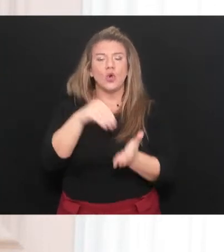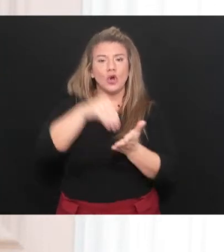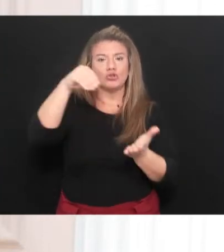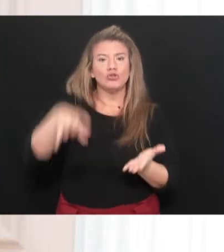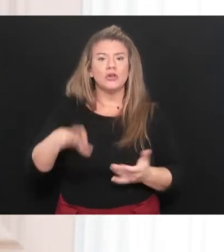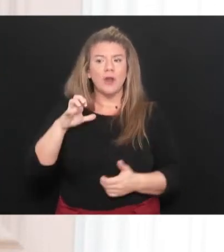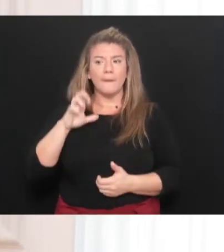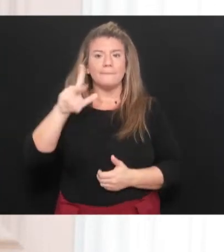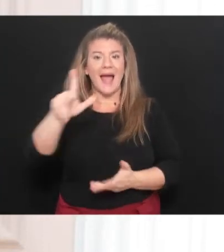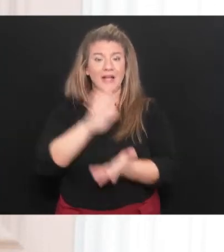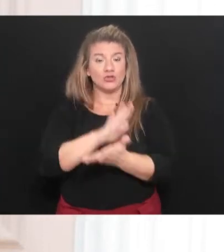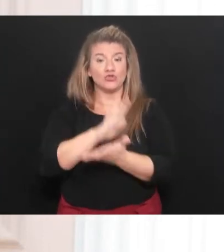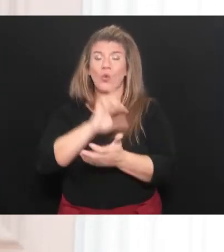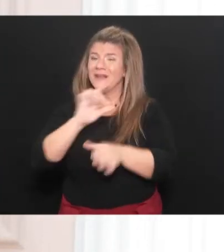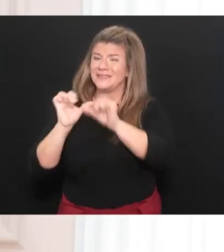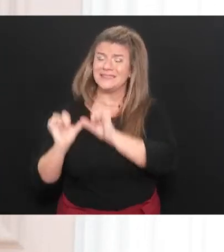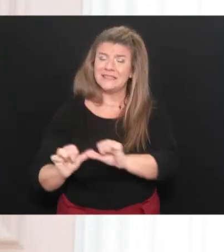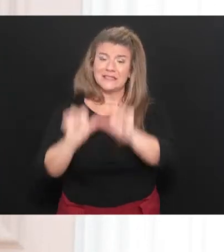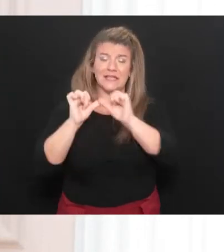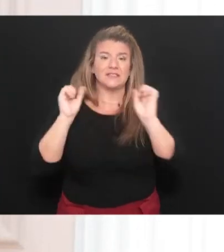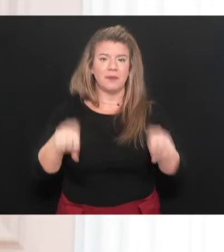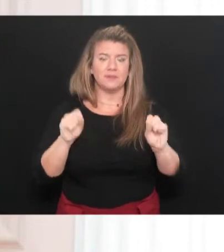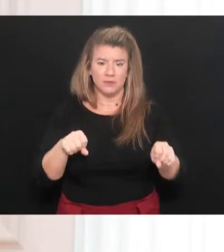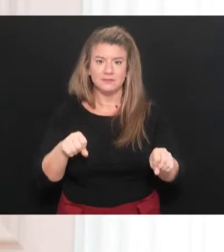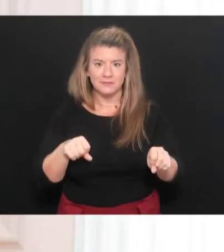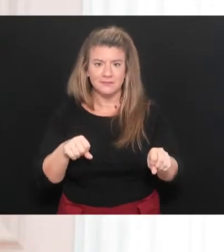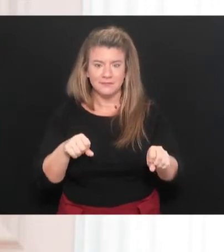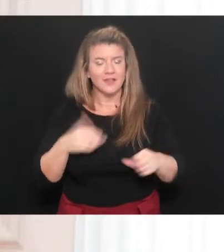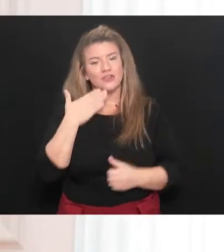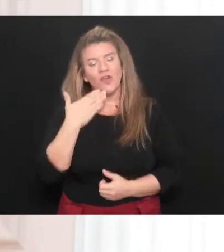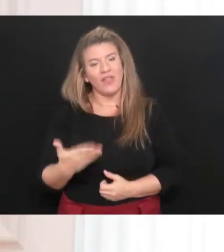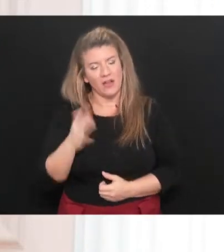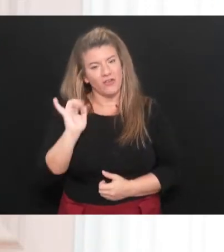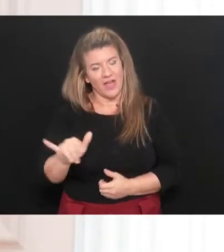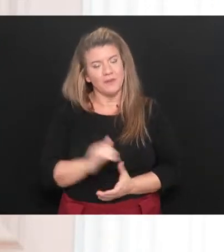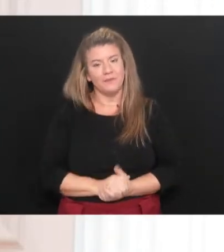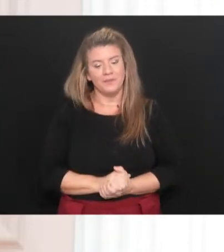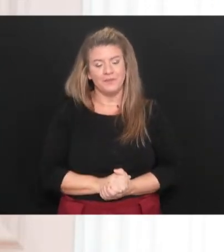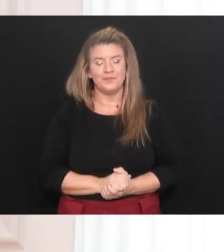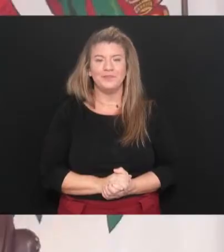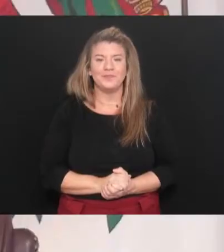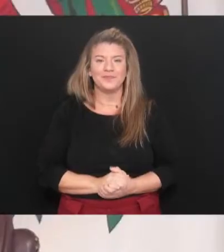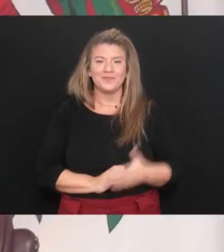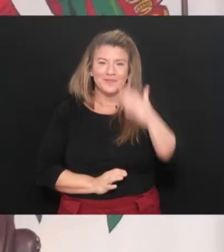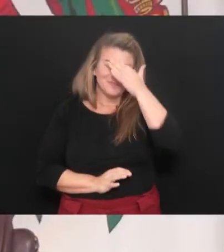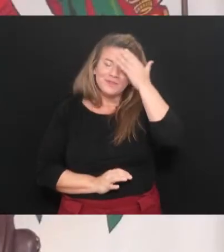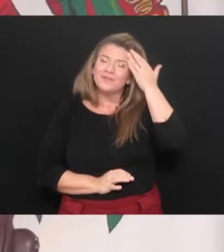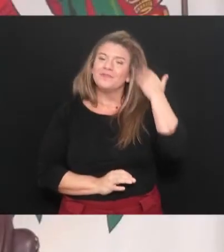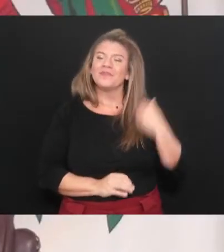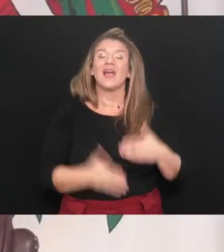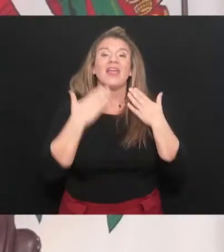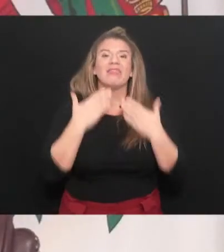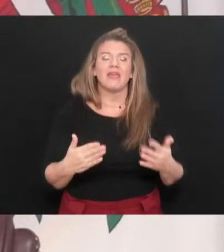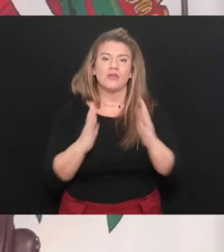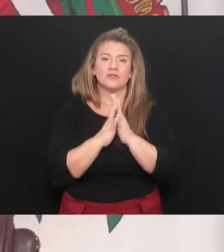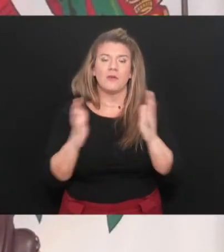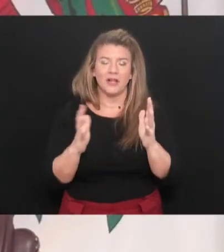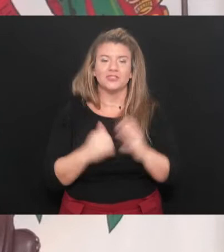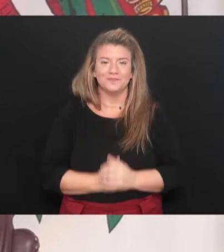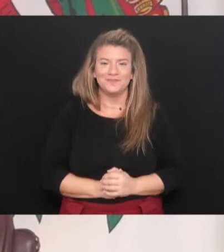school as consistently as possible this year. So with that, thank you. Thank you, Clayton. Thank you so much.